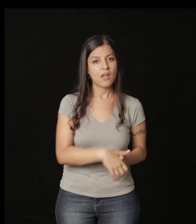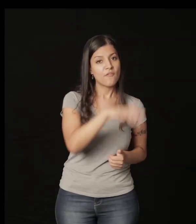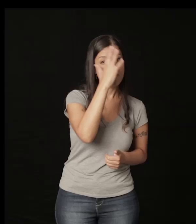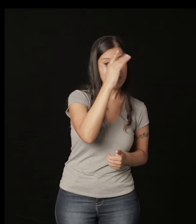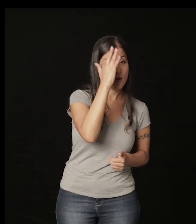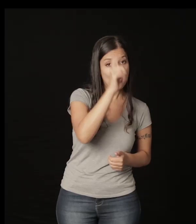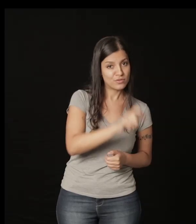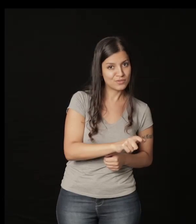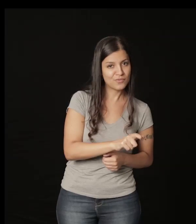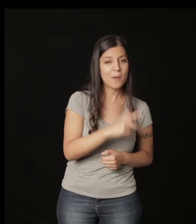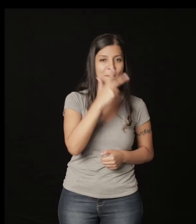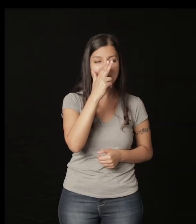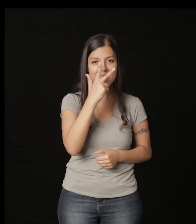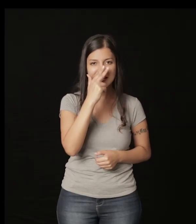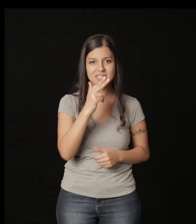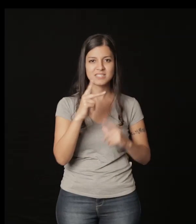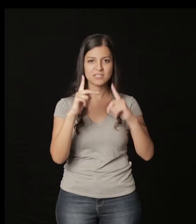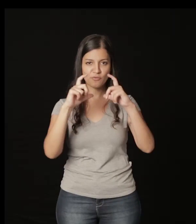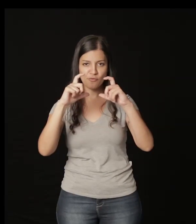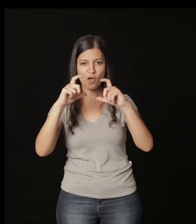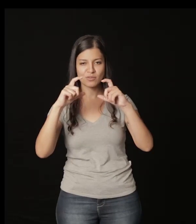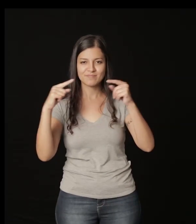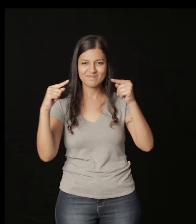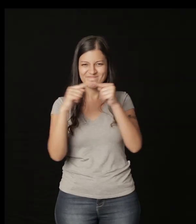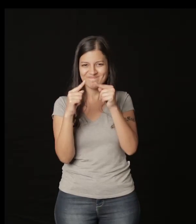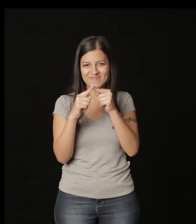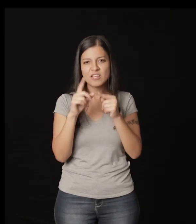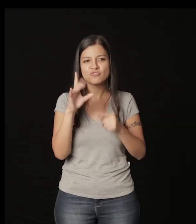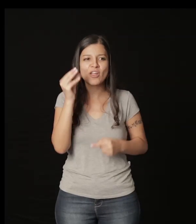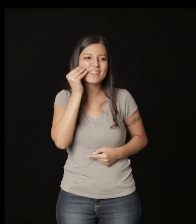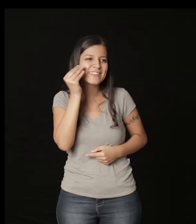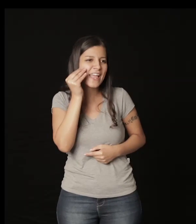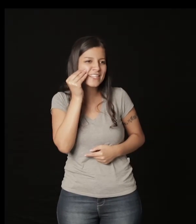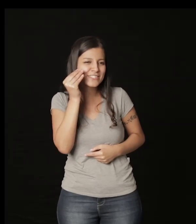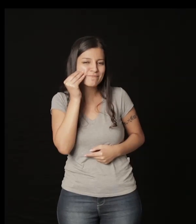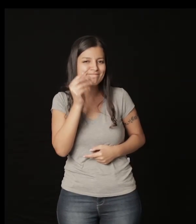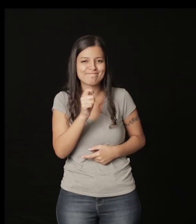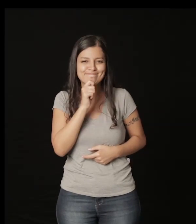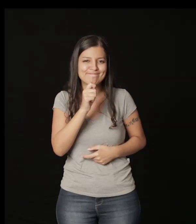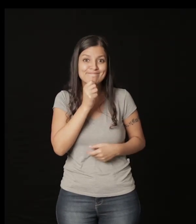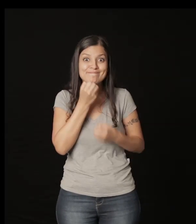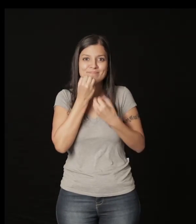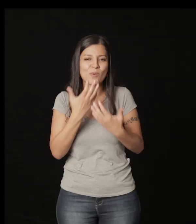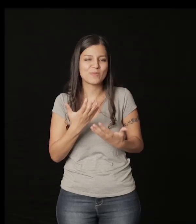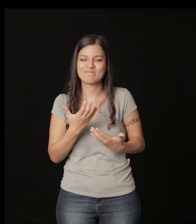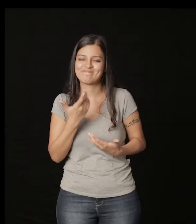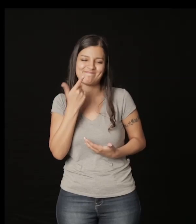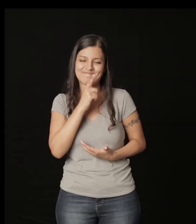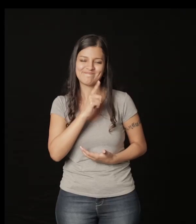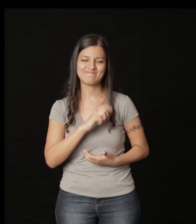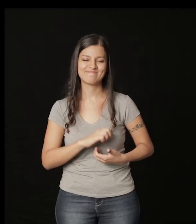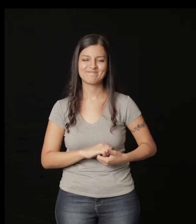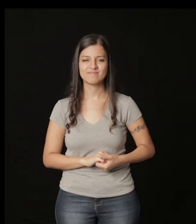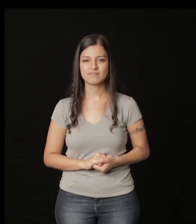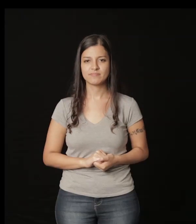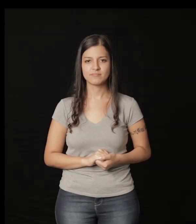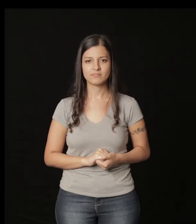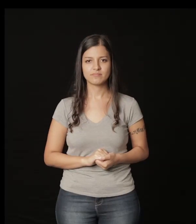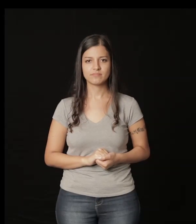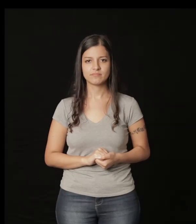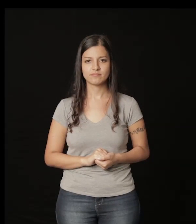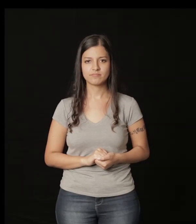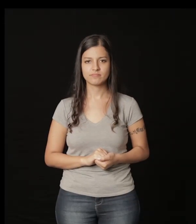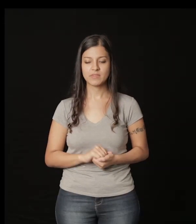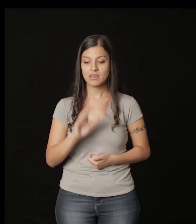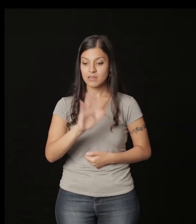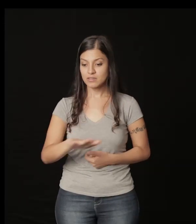philosopher. The equipment wasn't really, it was still in a prototype stage, and it didn't work very well. And